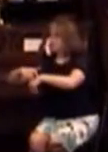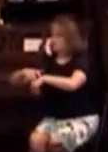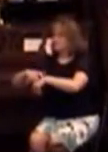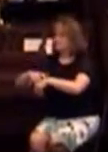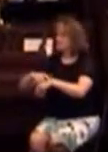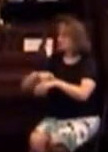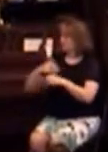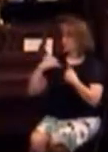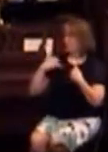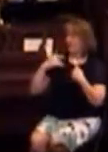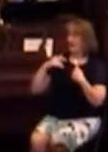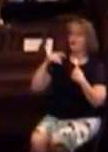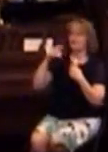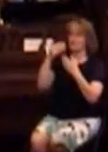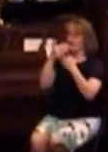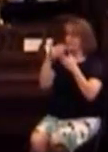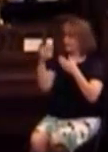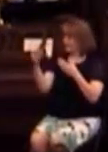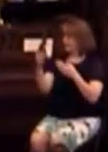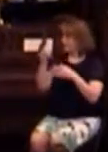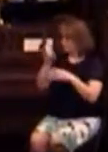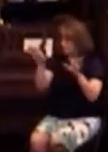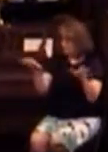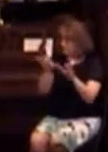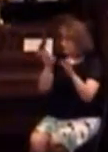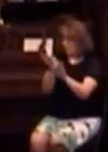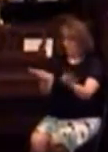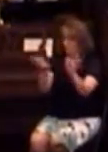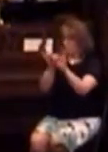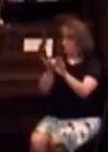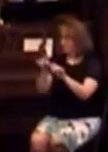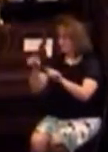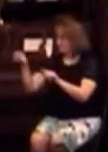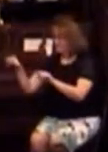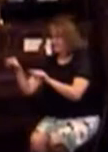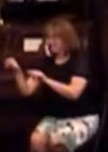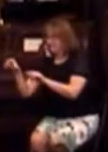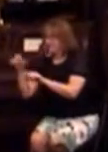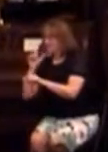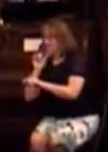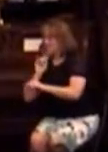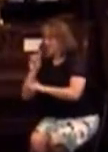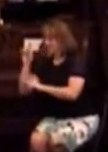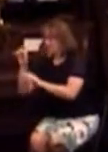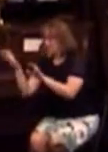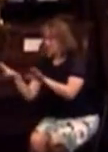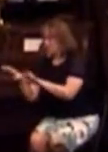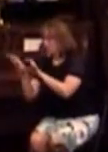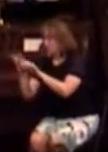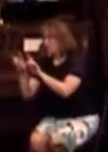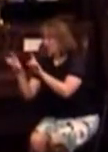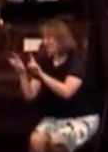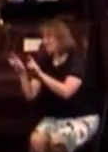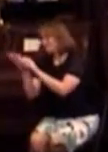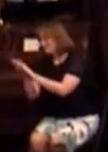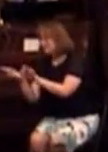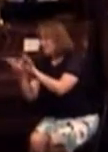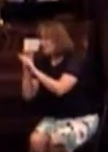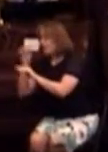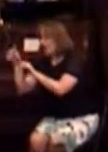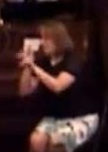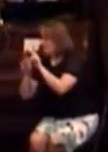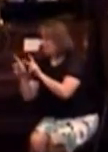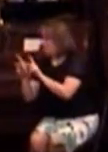not urgent. And you think, well, that's dumb. Why would anybody do that? You know what goes in that